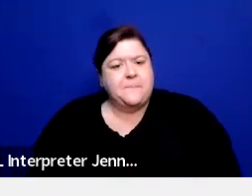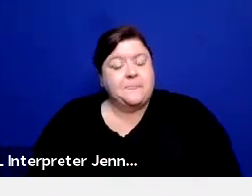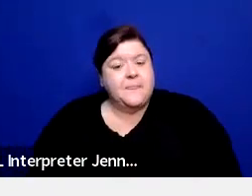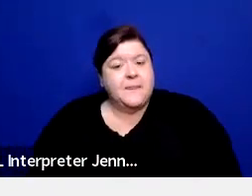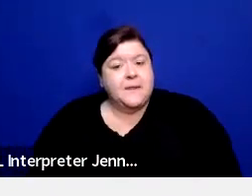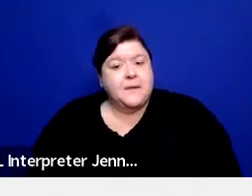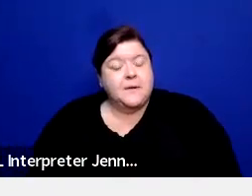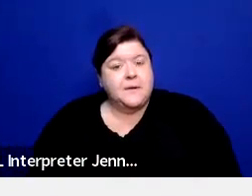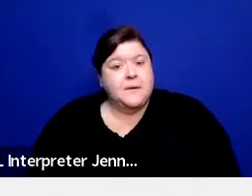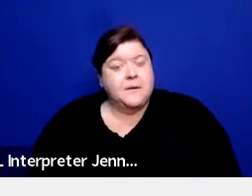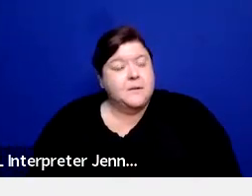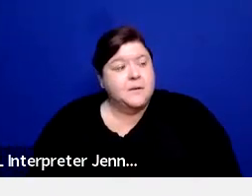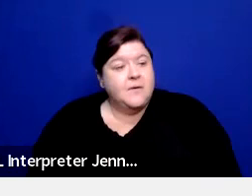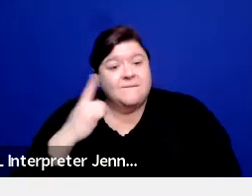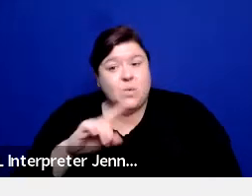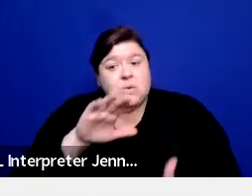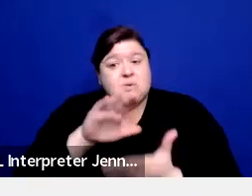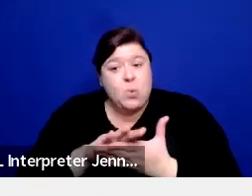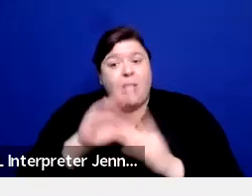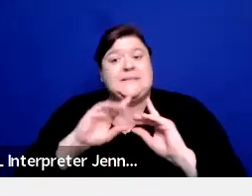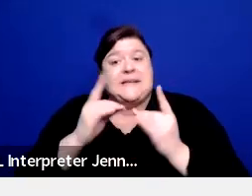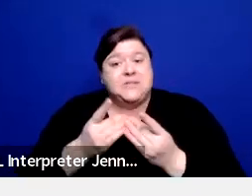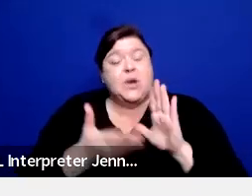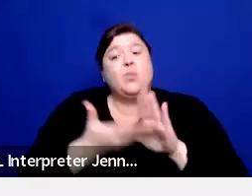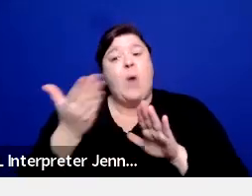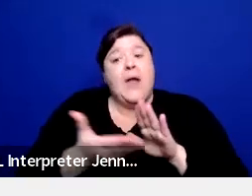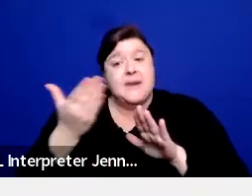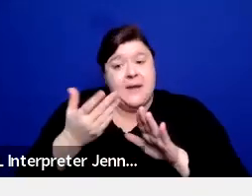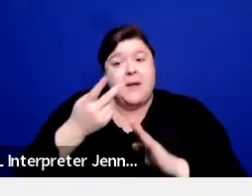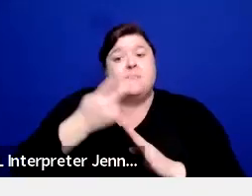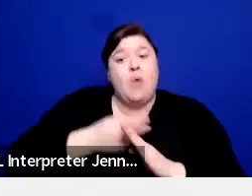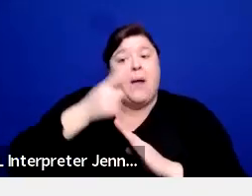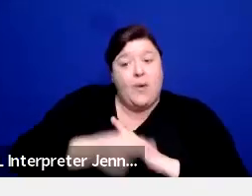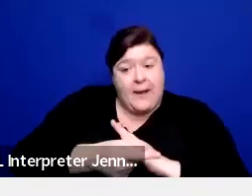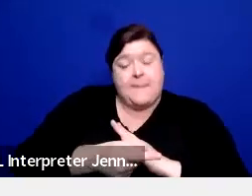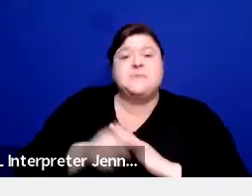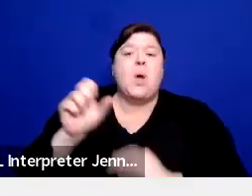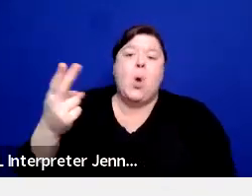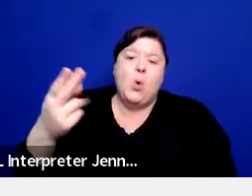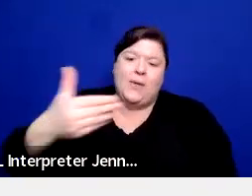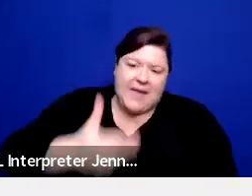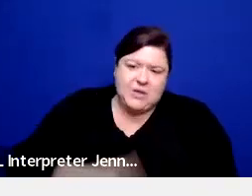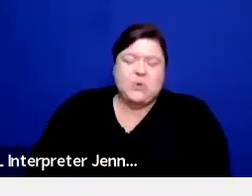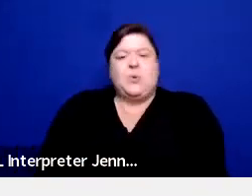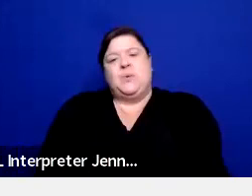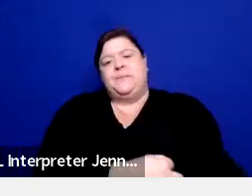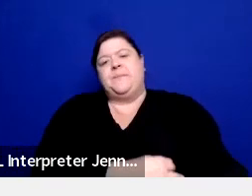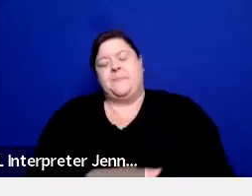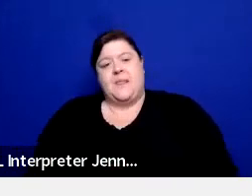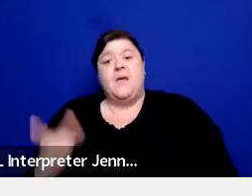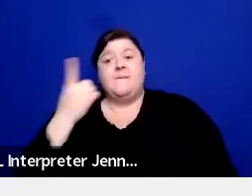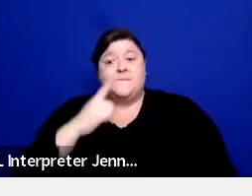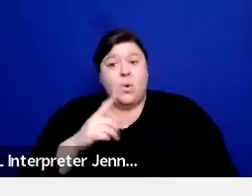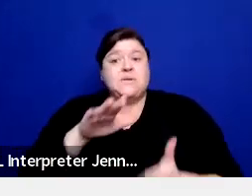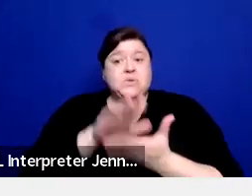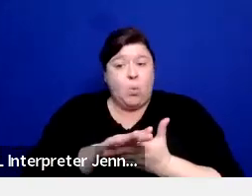It's not clear. It just says for school district run programs. So school district run okay. programs. Thank you. Yeah. So for school district run